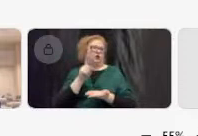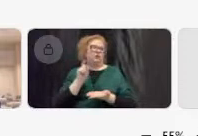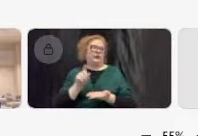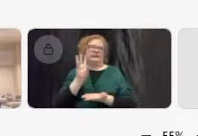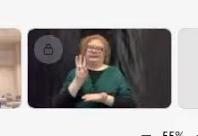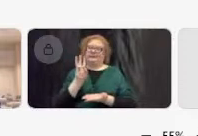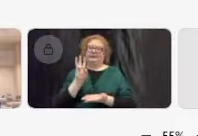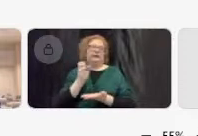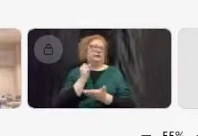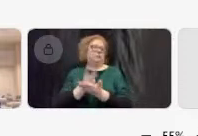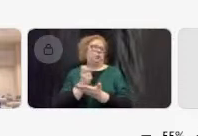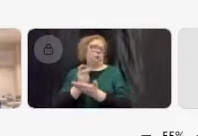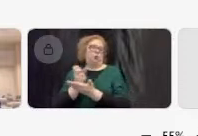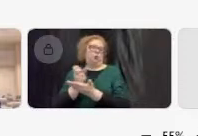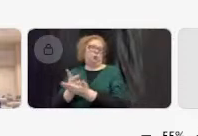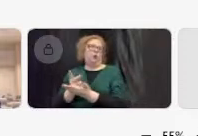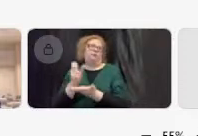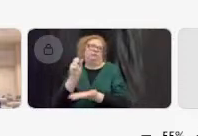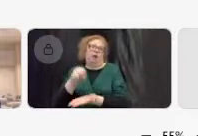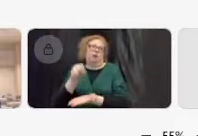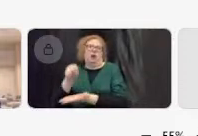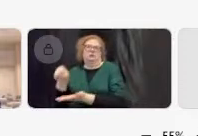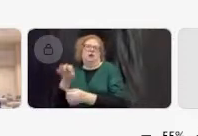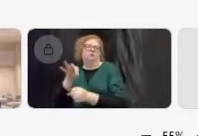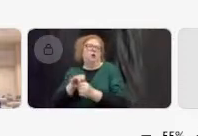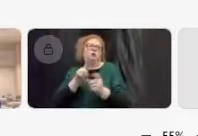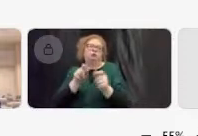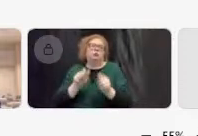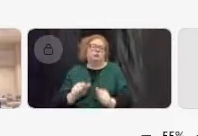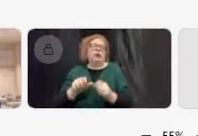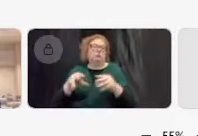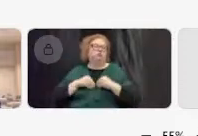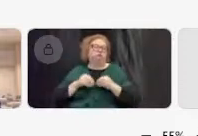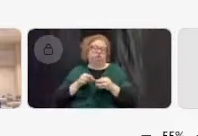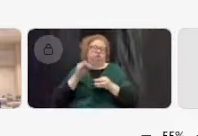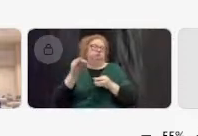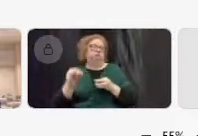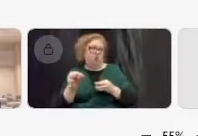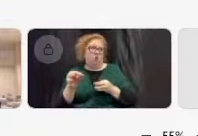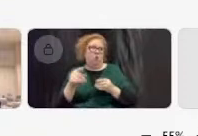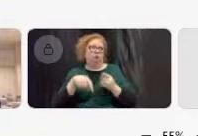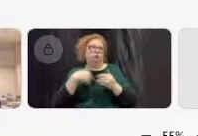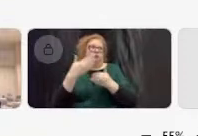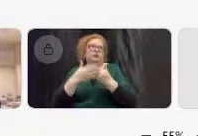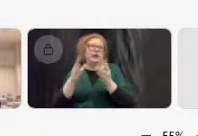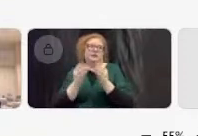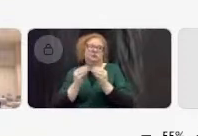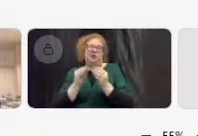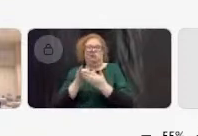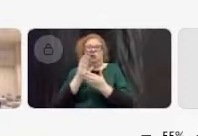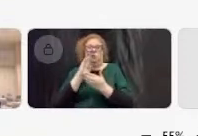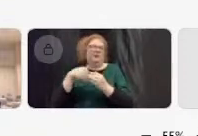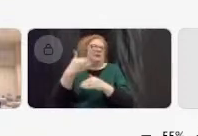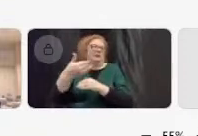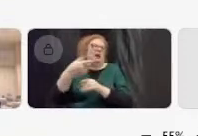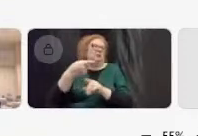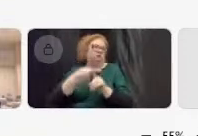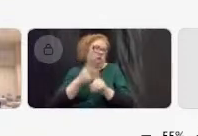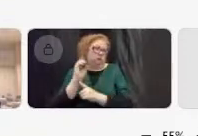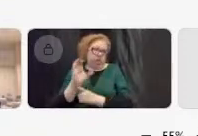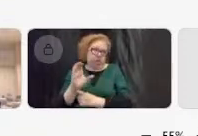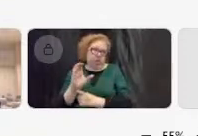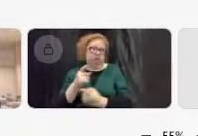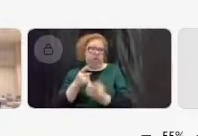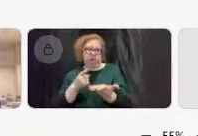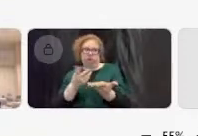6 approvals. You can take a deferral to the next meeting, which will be next month in December. Would